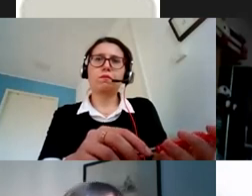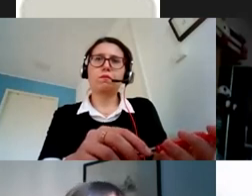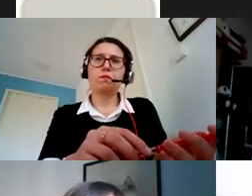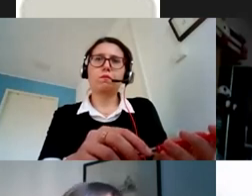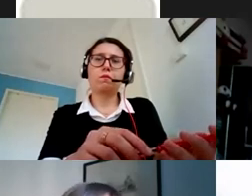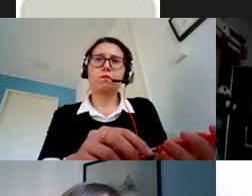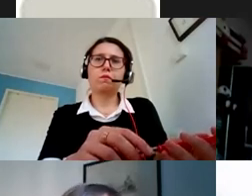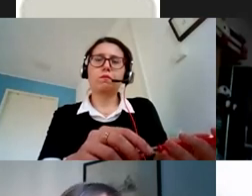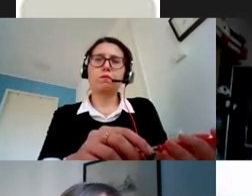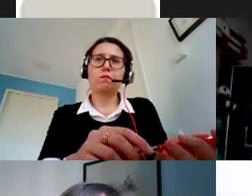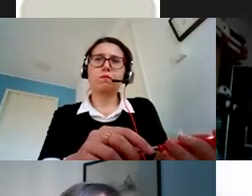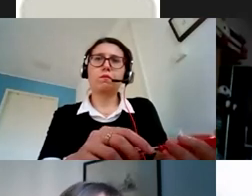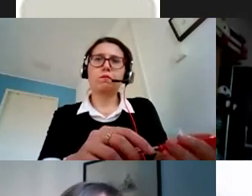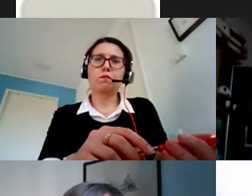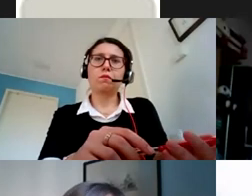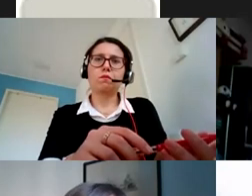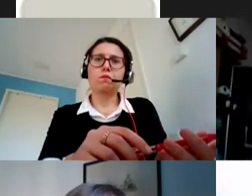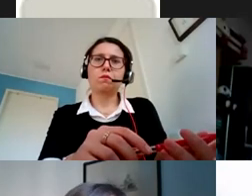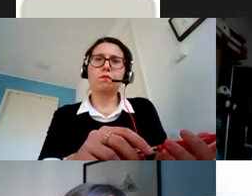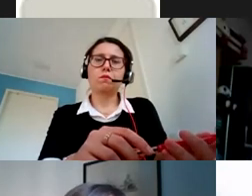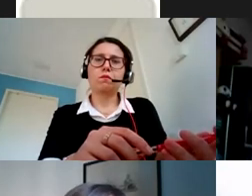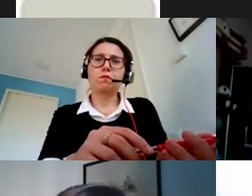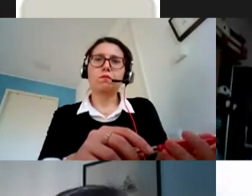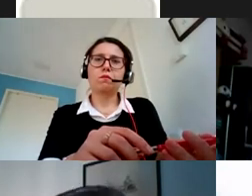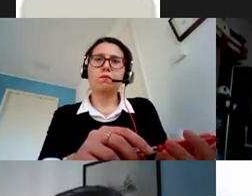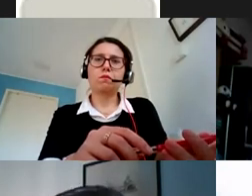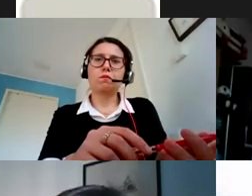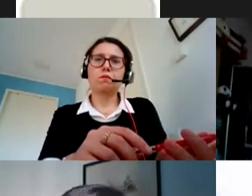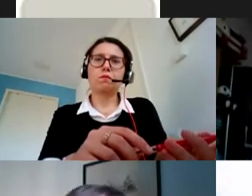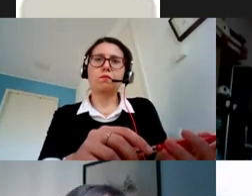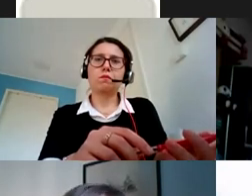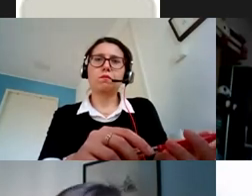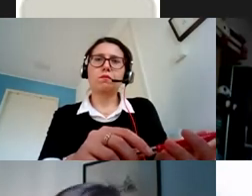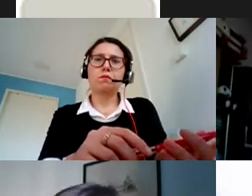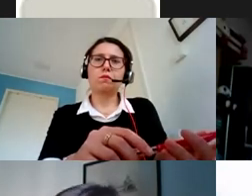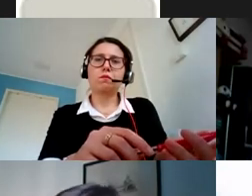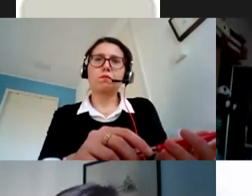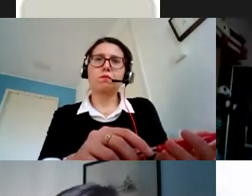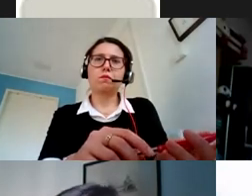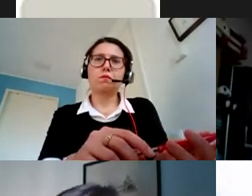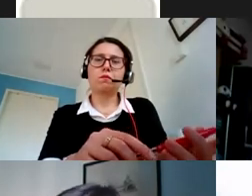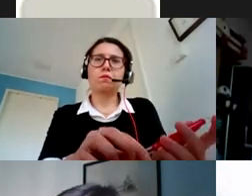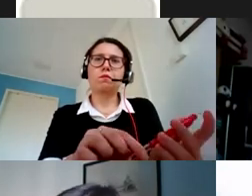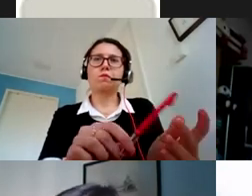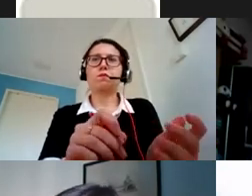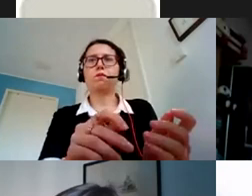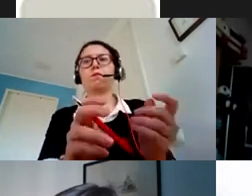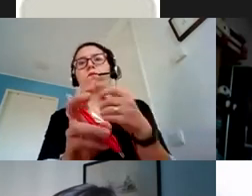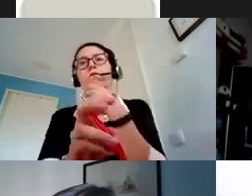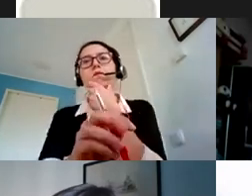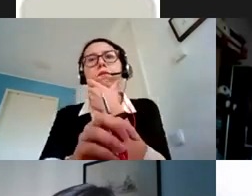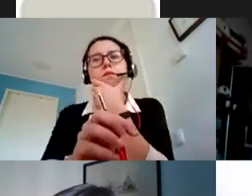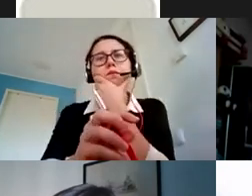the harm was there, everything was in Nigeria, the connection with VNI was just due to the corporate group, the fact